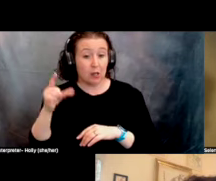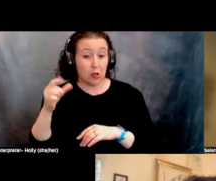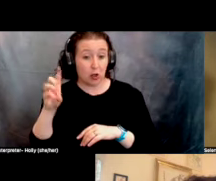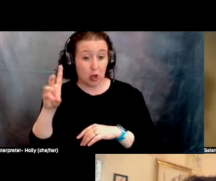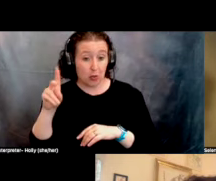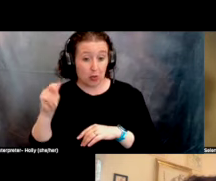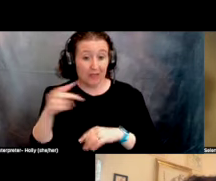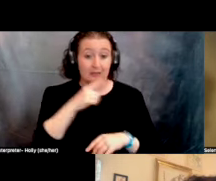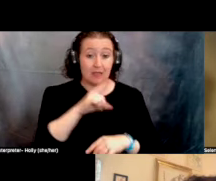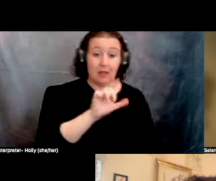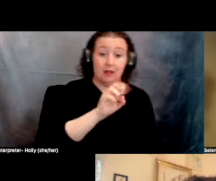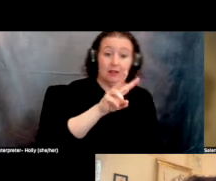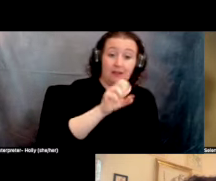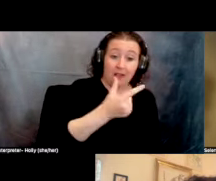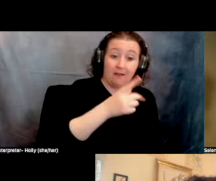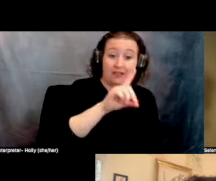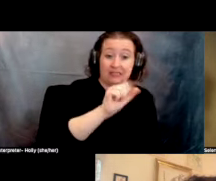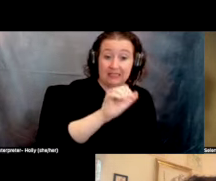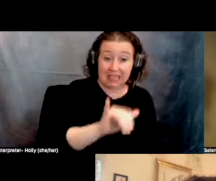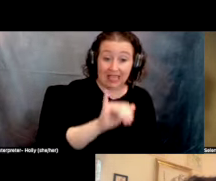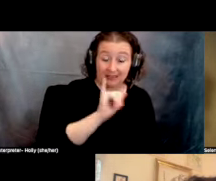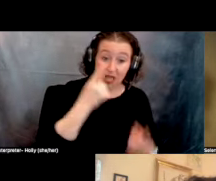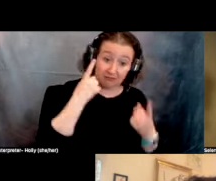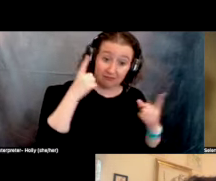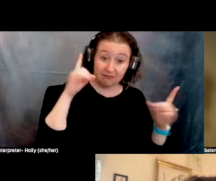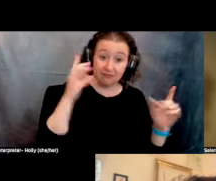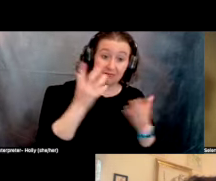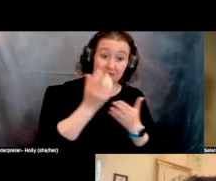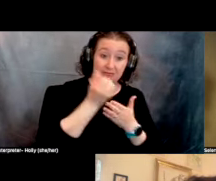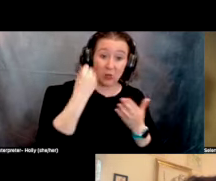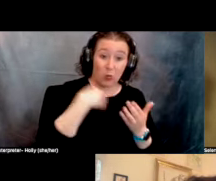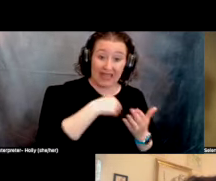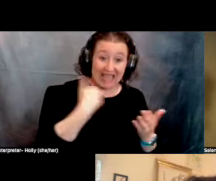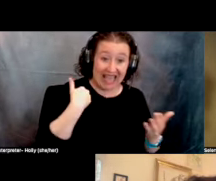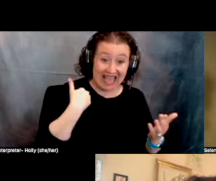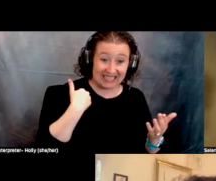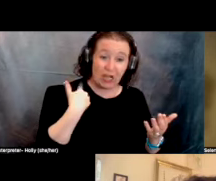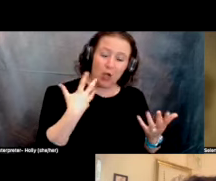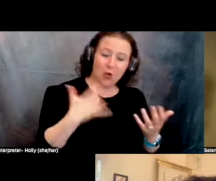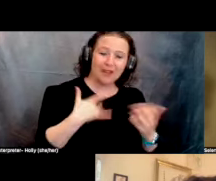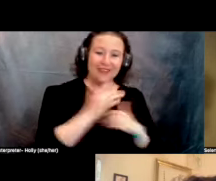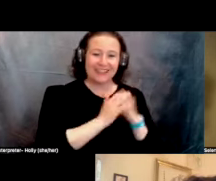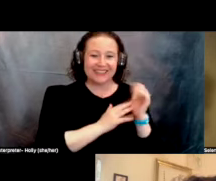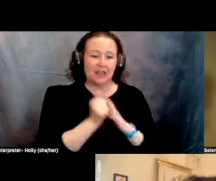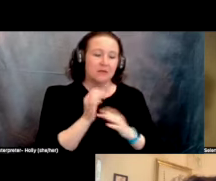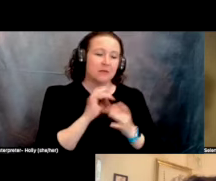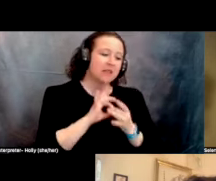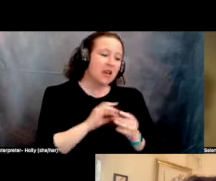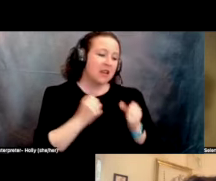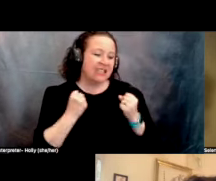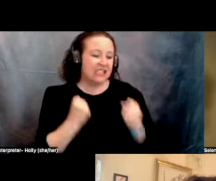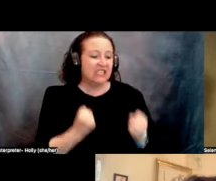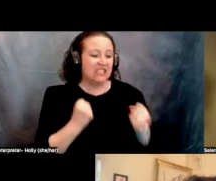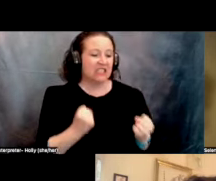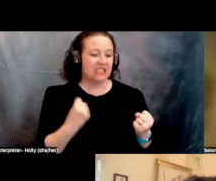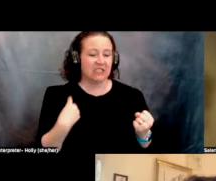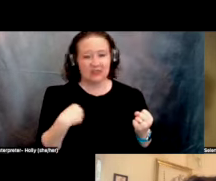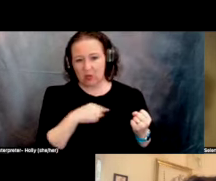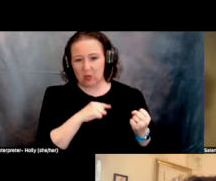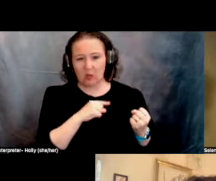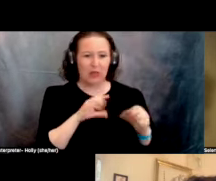versus Virginia, like that victory we've had, you wanna get comfortable in it, right? Cause like, yes, we've many people, you